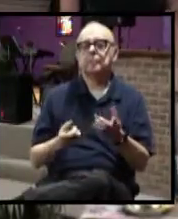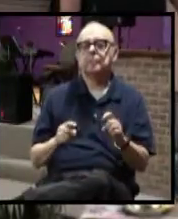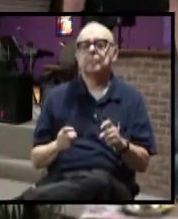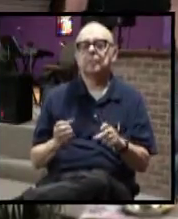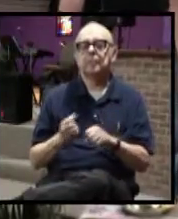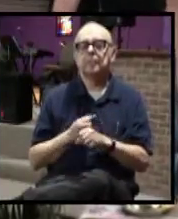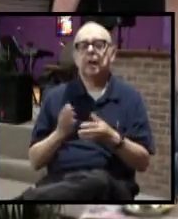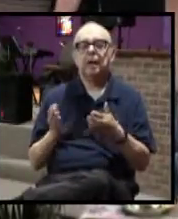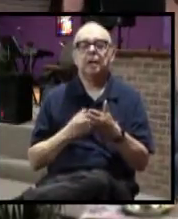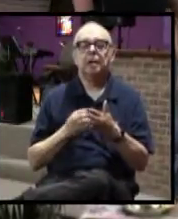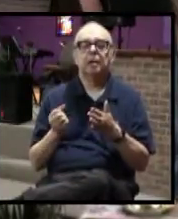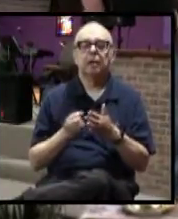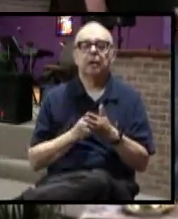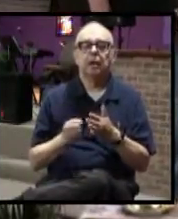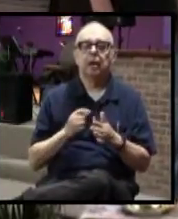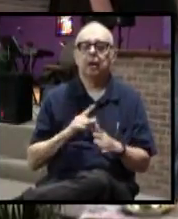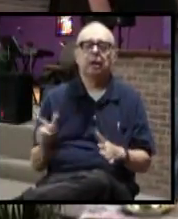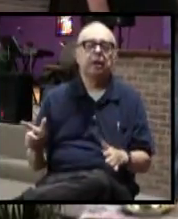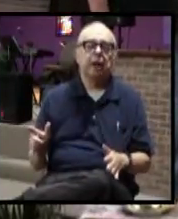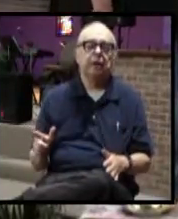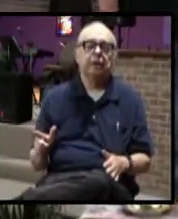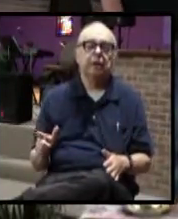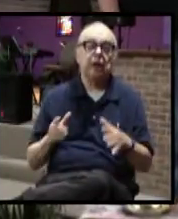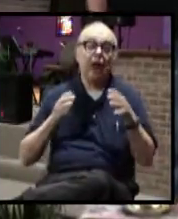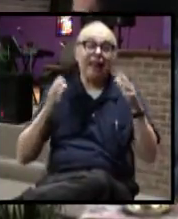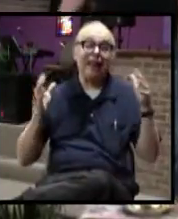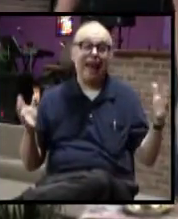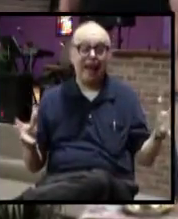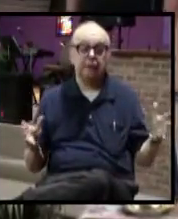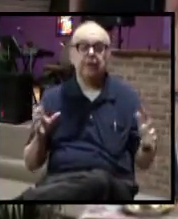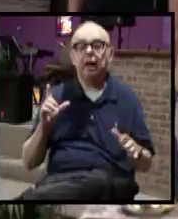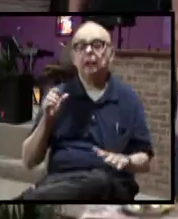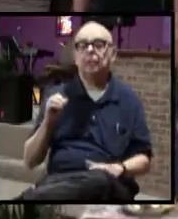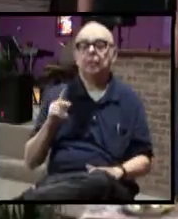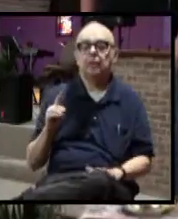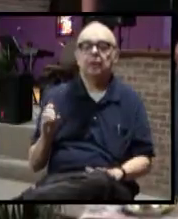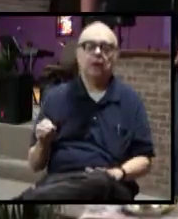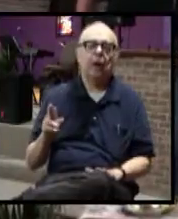Or sometimes when we get singing some songs and y'all get rowdy.